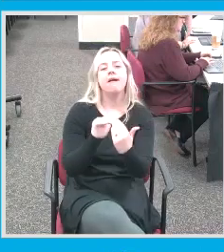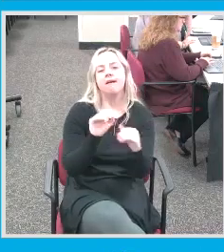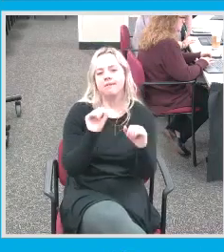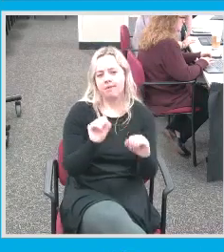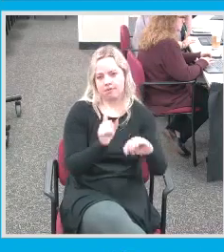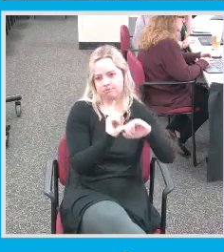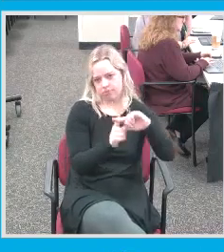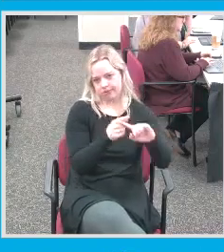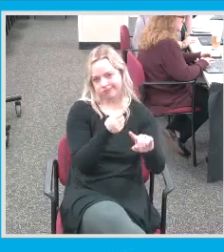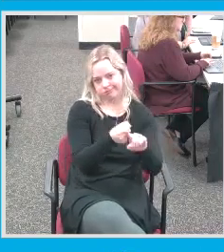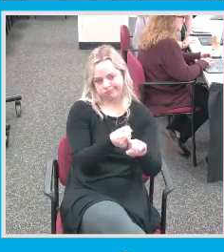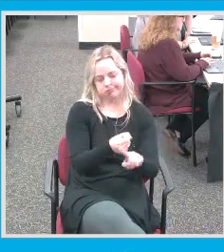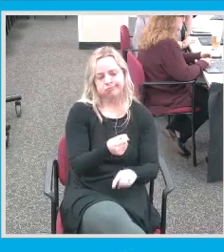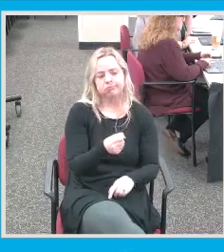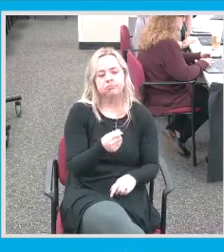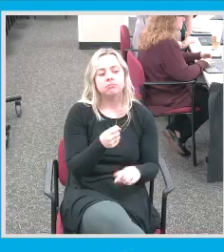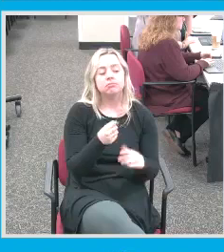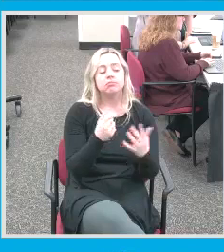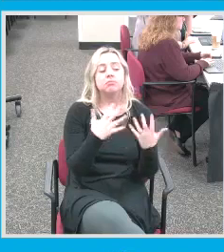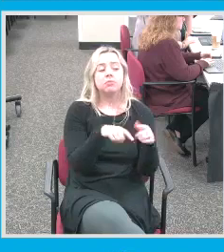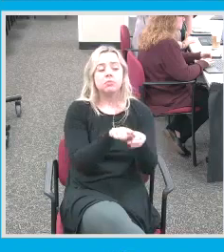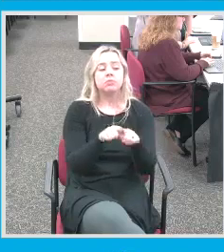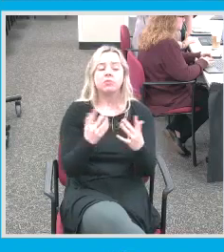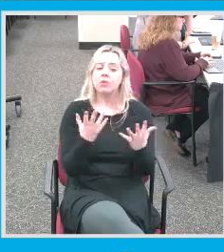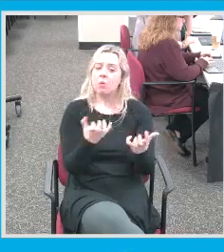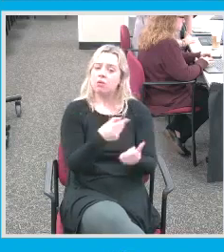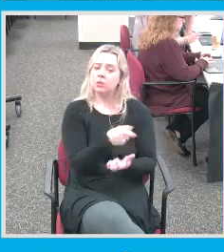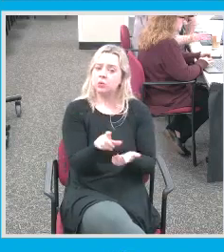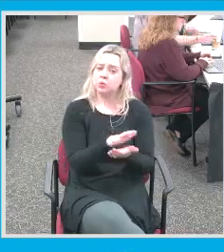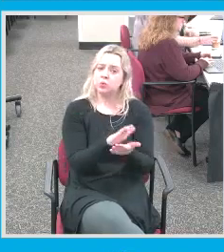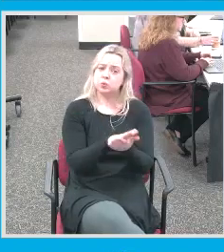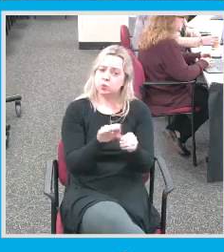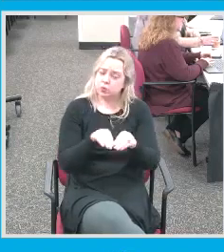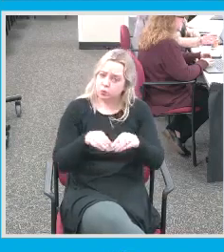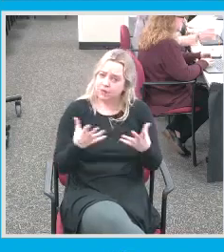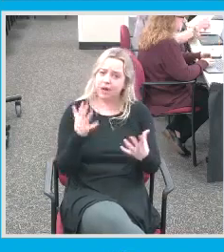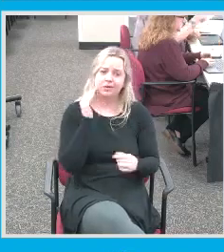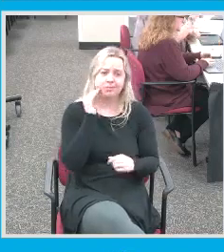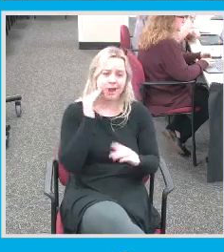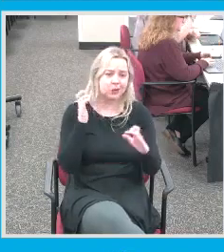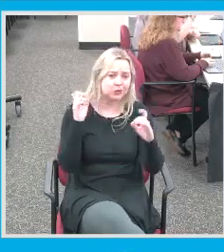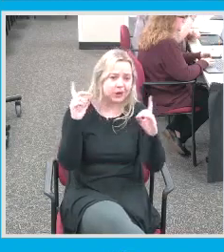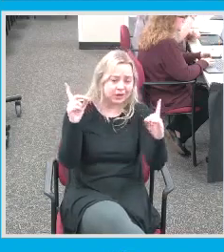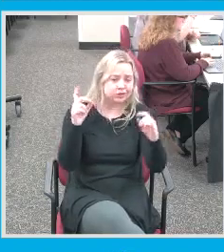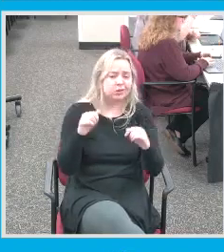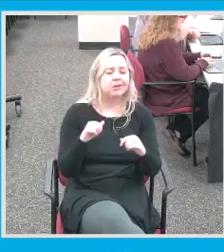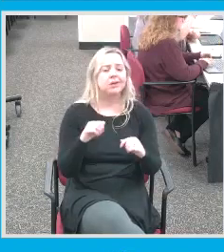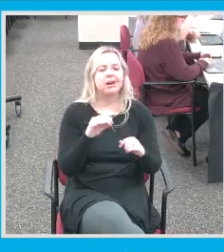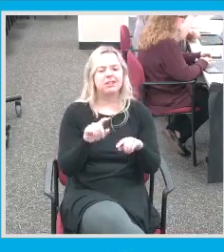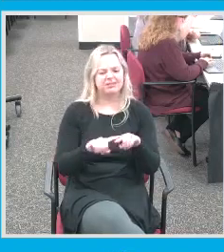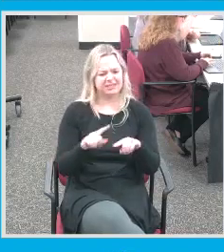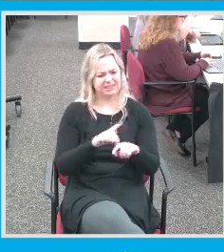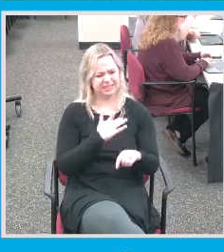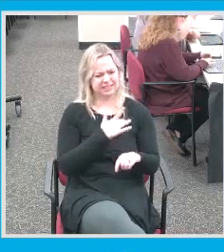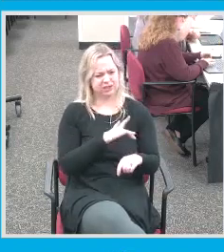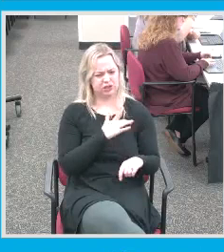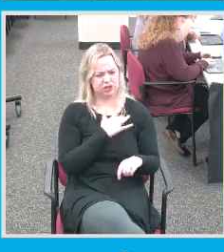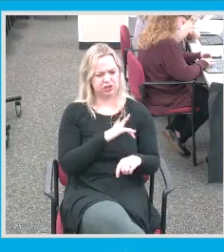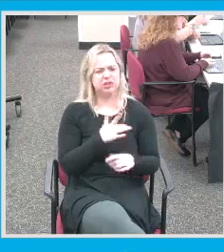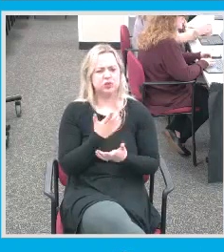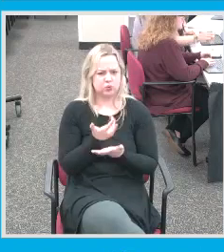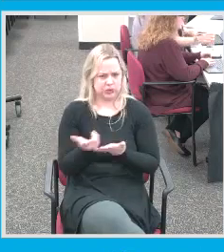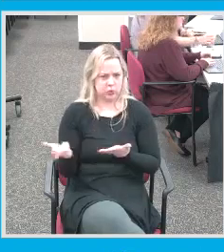impact. We want the schools to provide tobacco education and cessation resources, and so by this